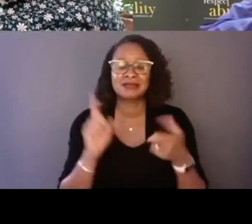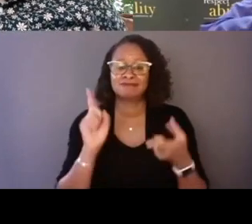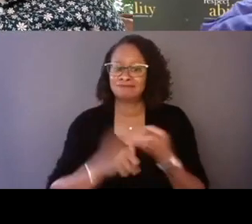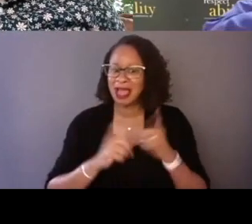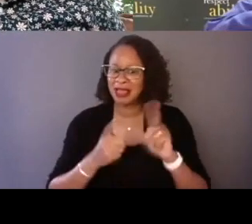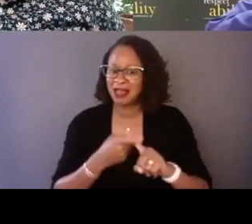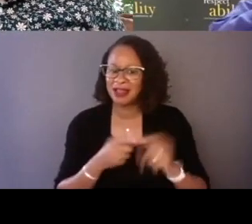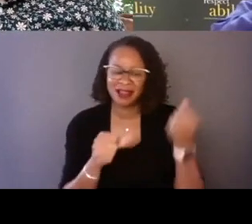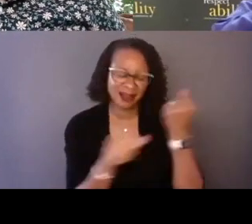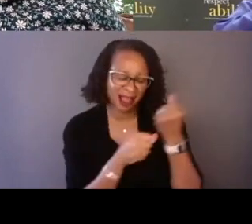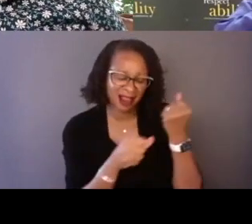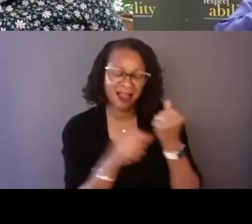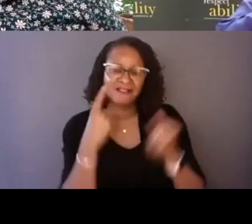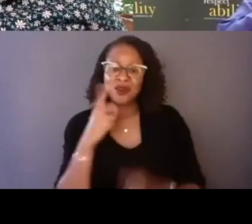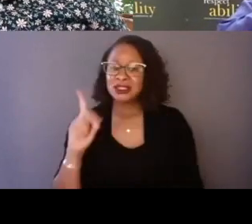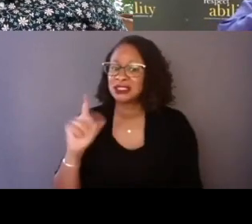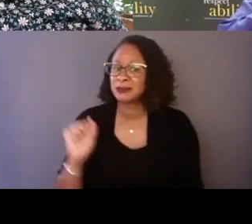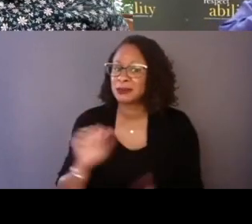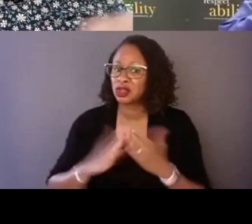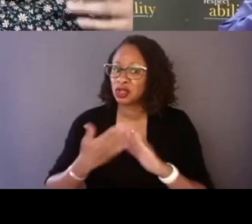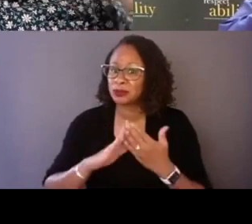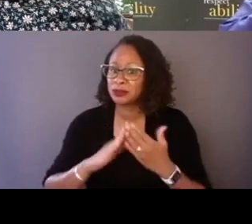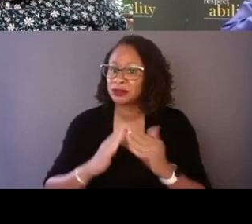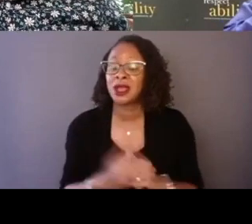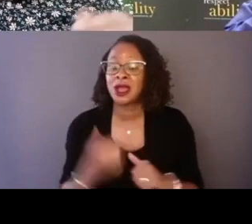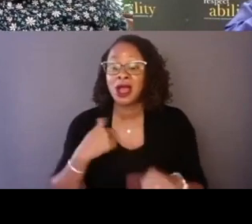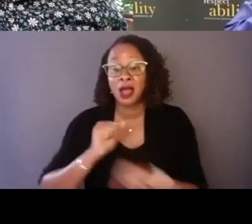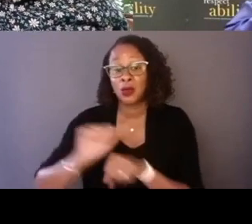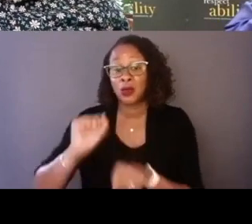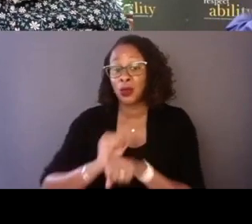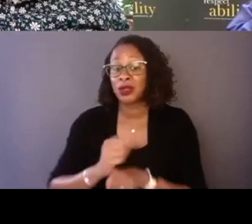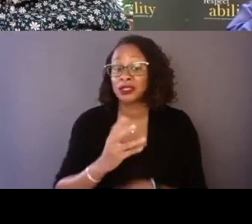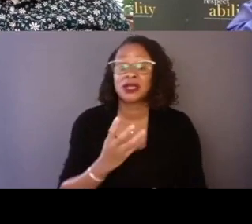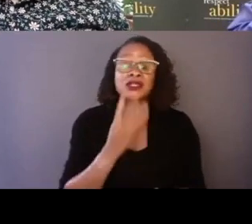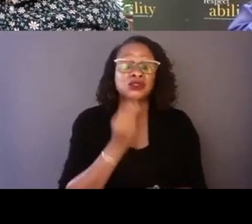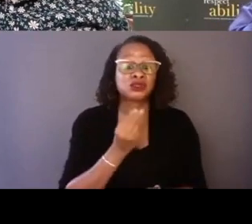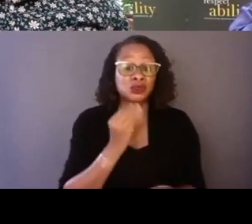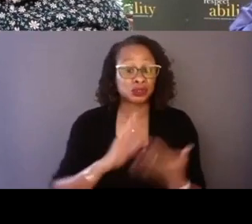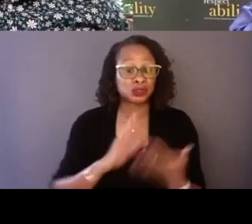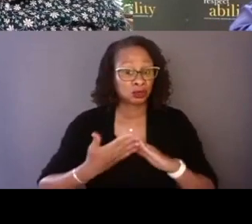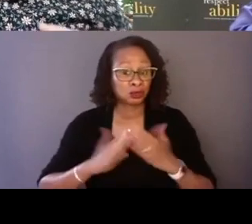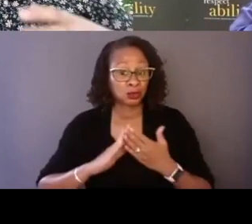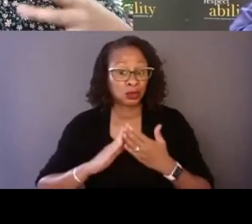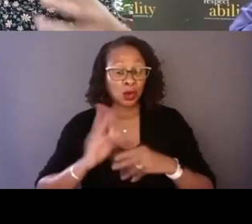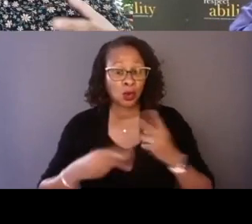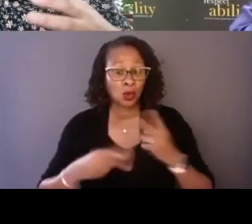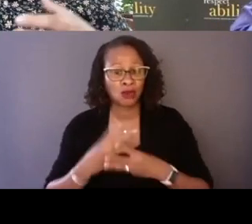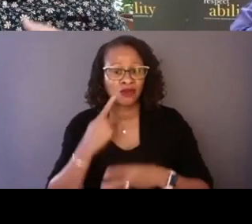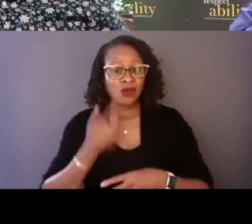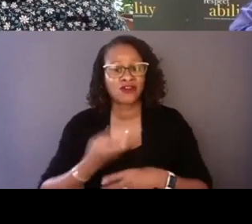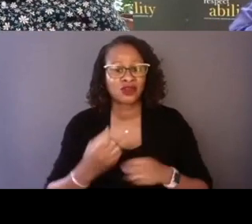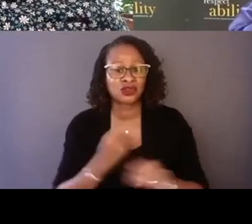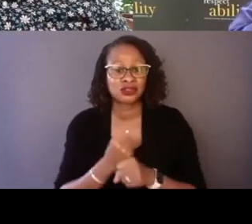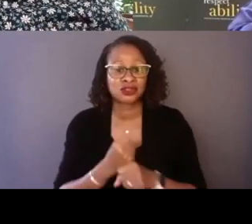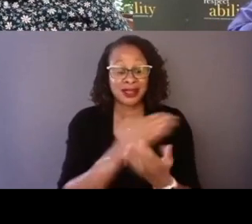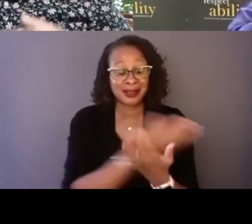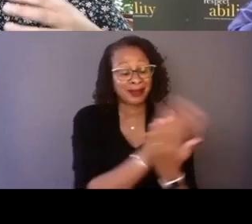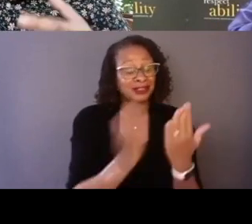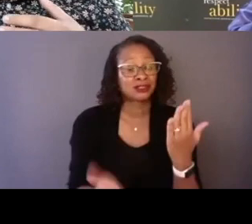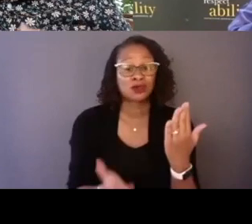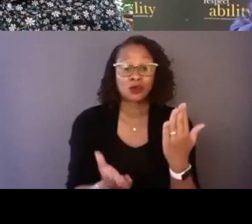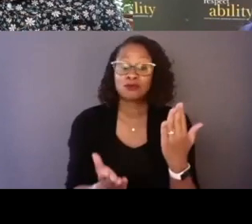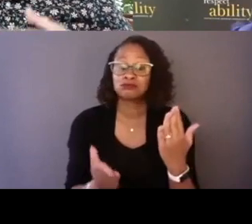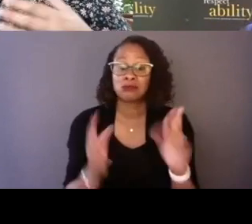for the disability community. I've been working in the Jewish communal world for a few years now, and my scope of focus has really been